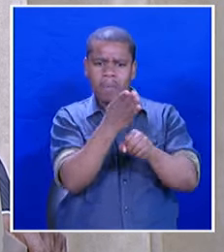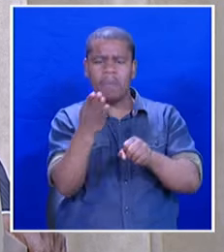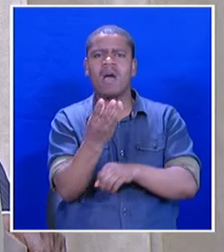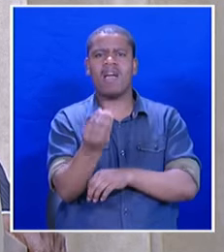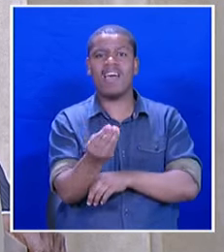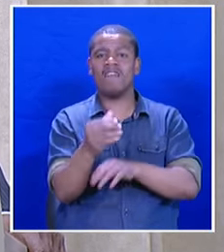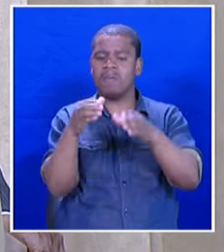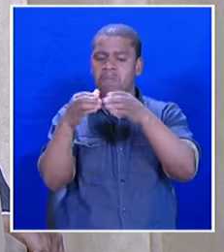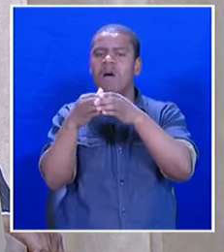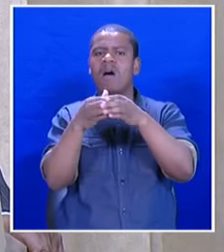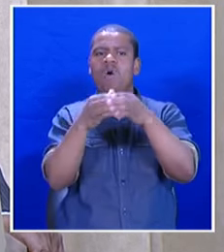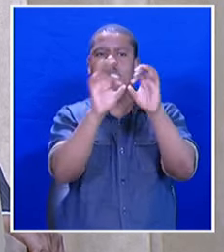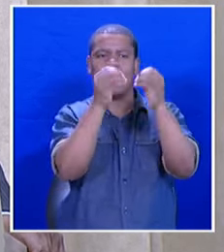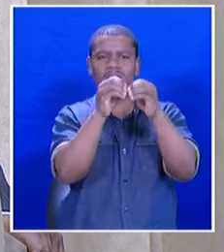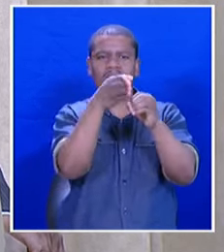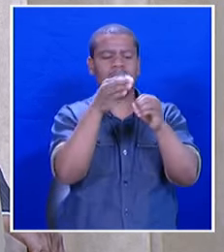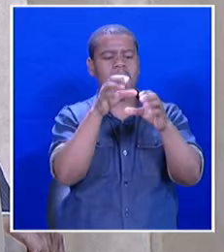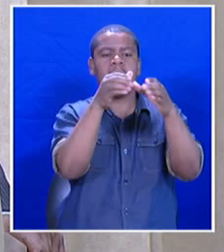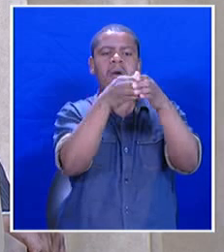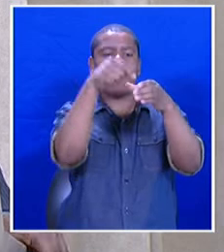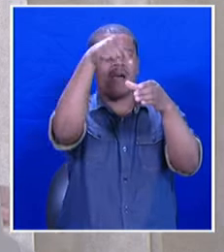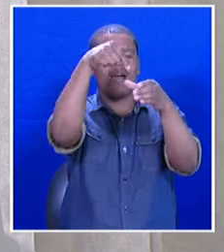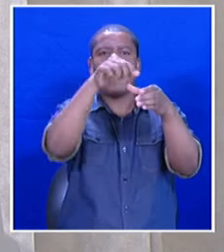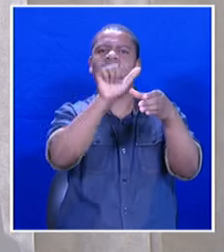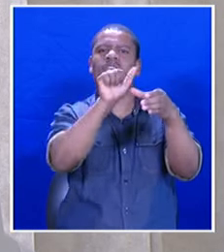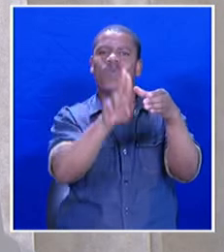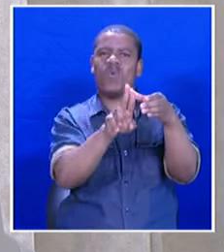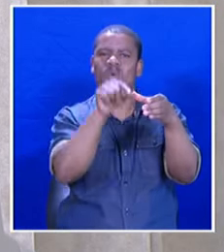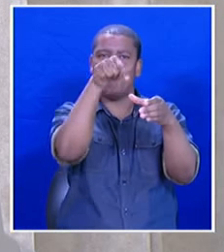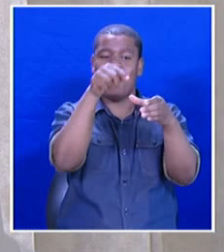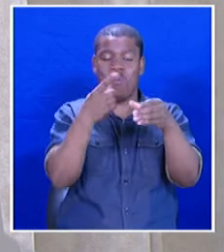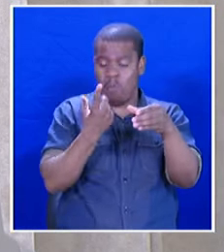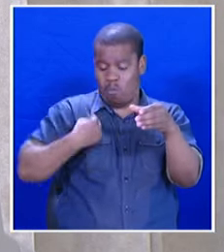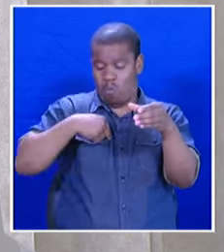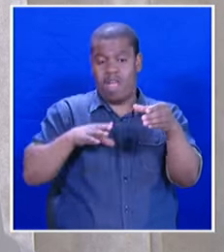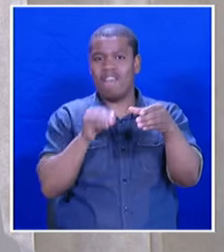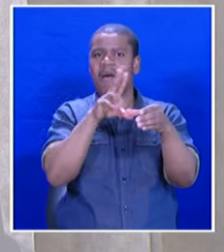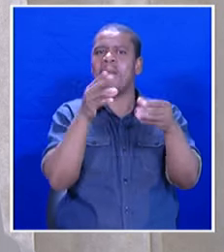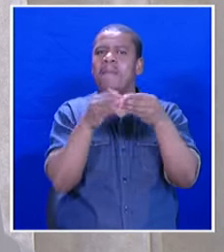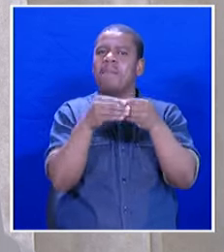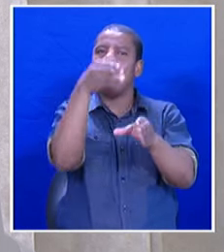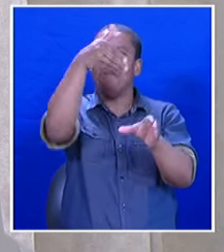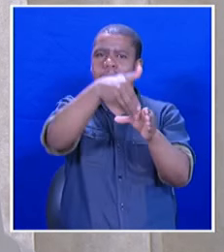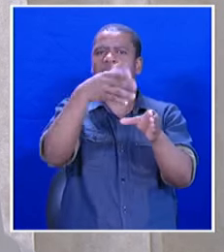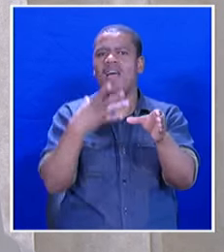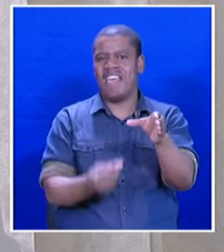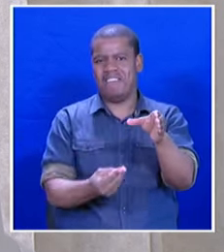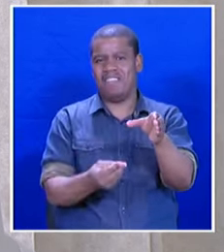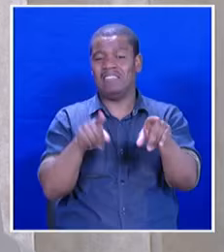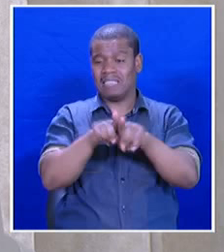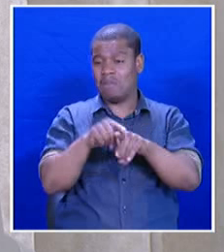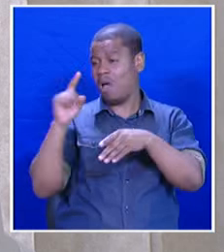We are a respected member of the AU, and we participate with all countries. And the fact